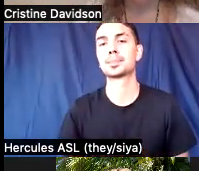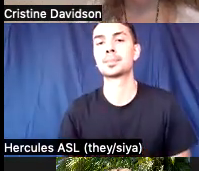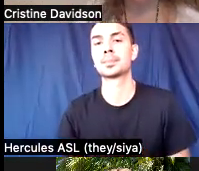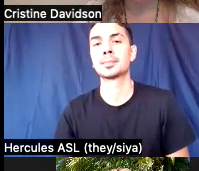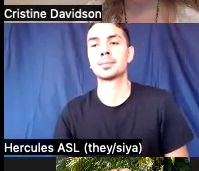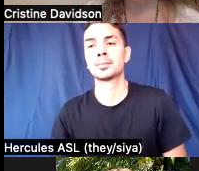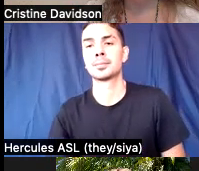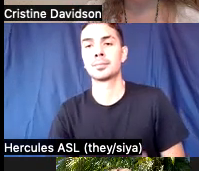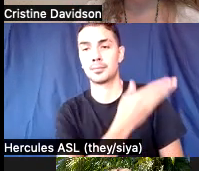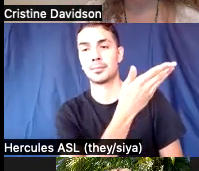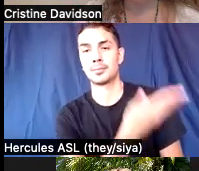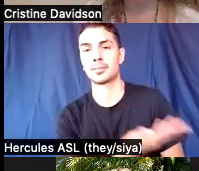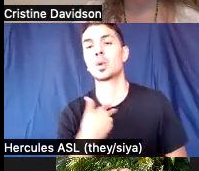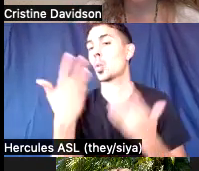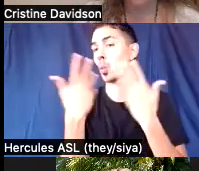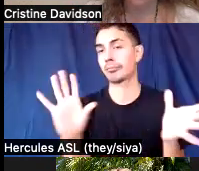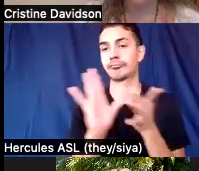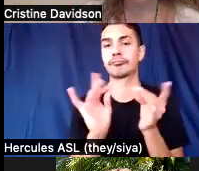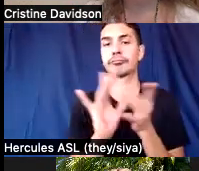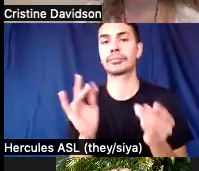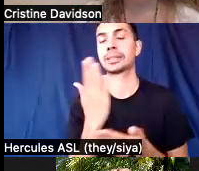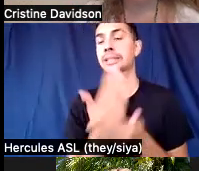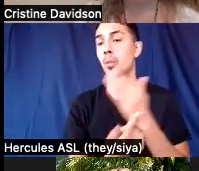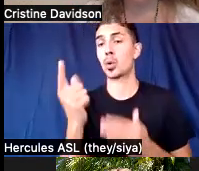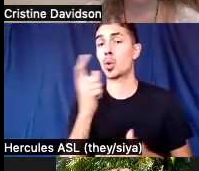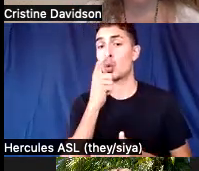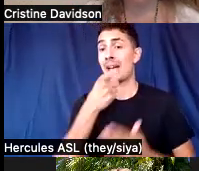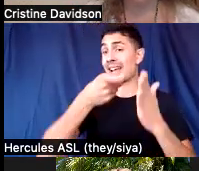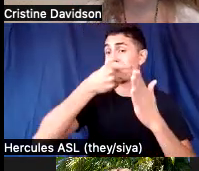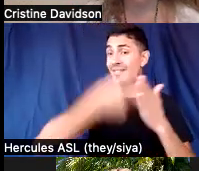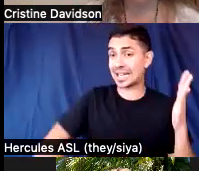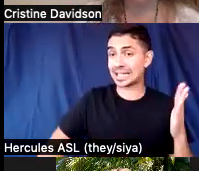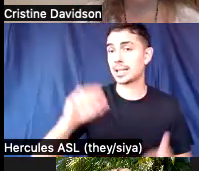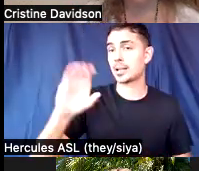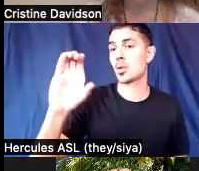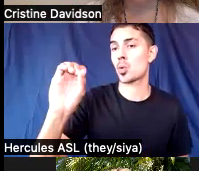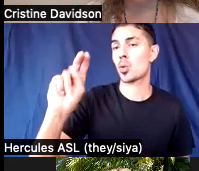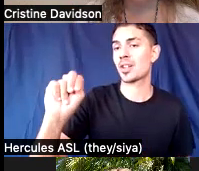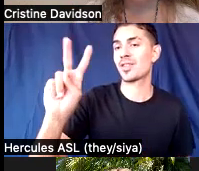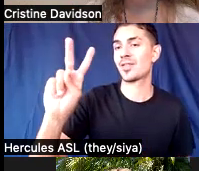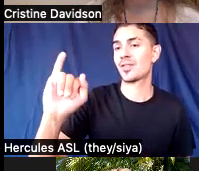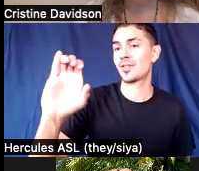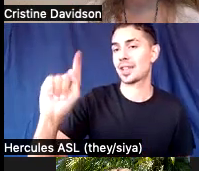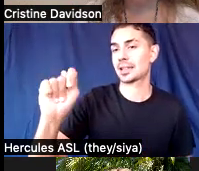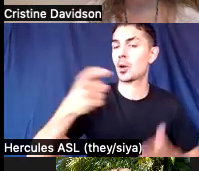So we had said earlier that somebody convicted of a sex offense is considered a sex offender, right?